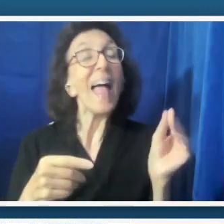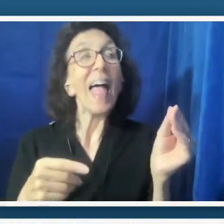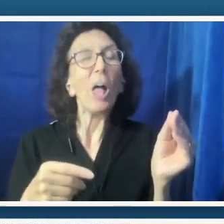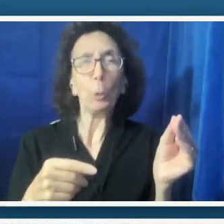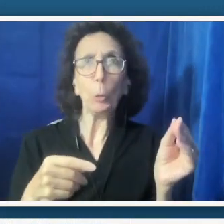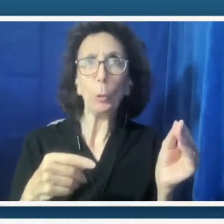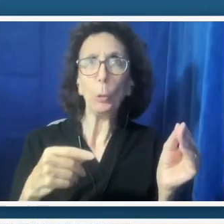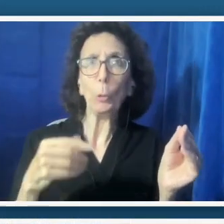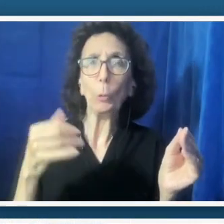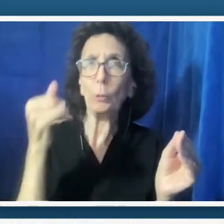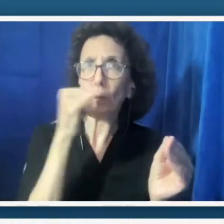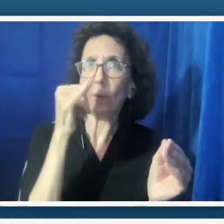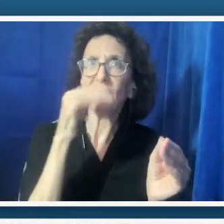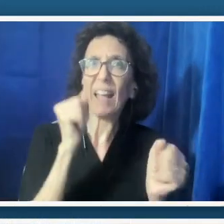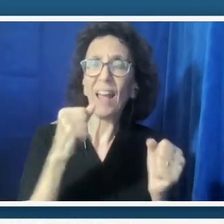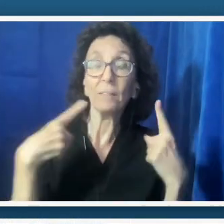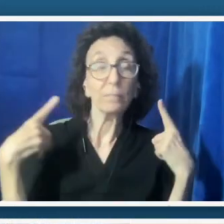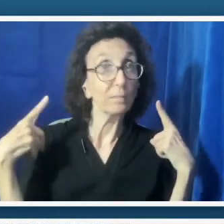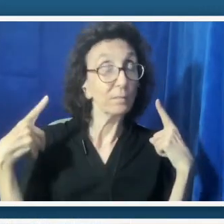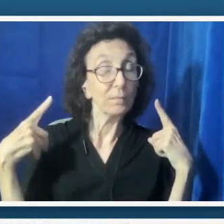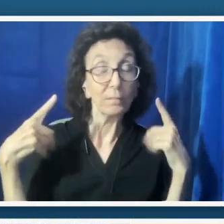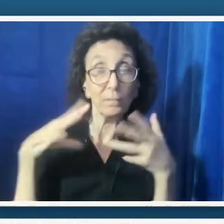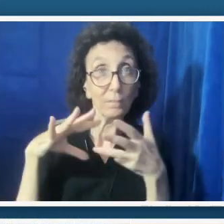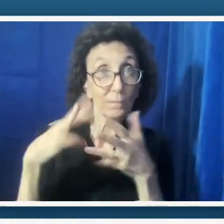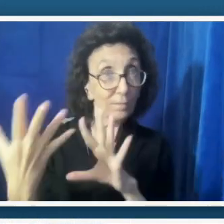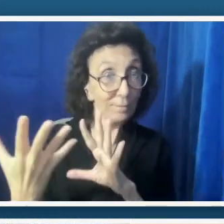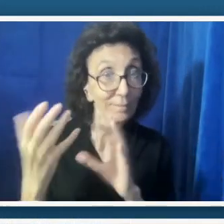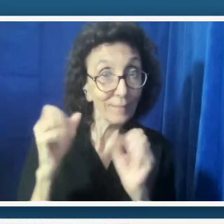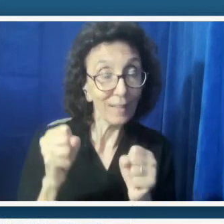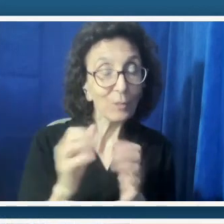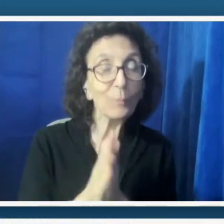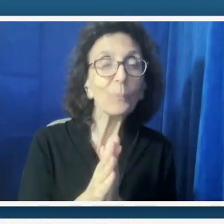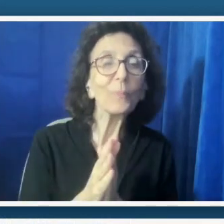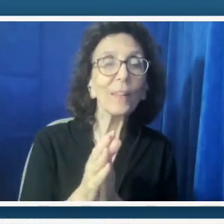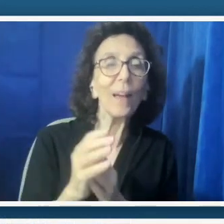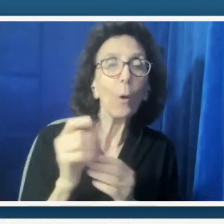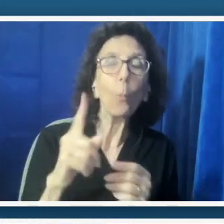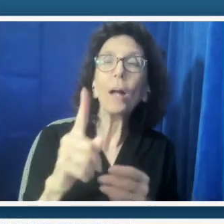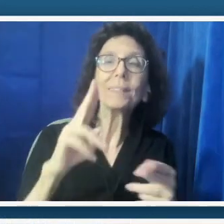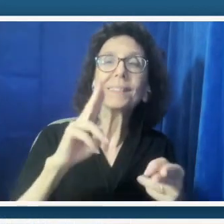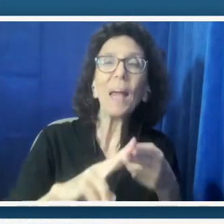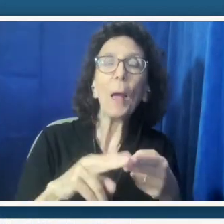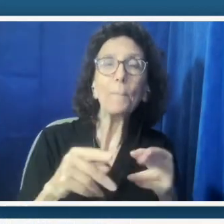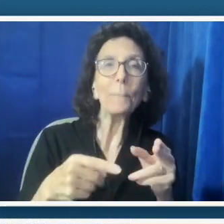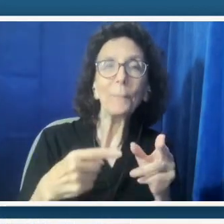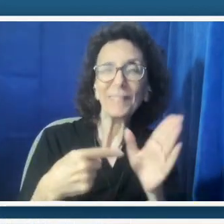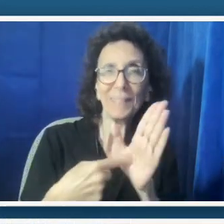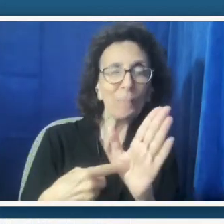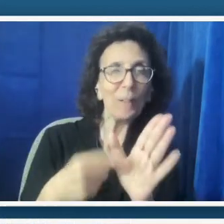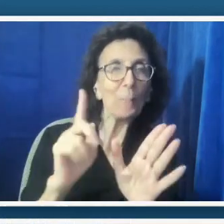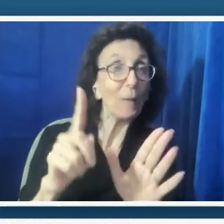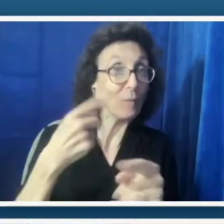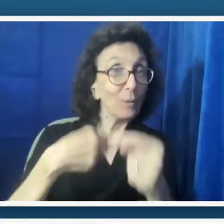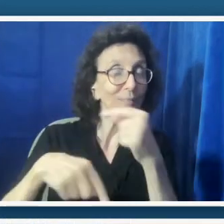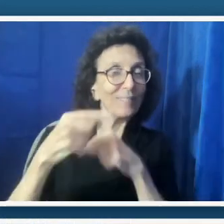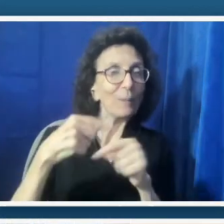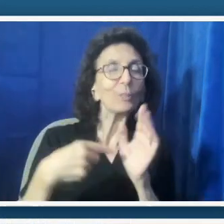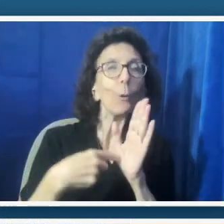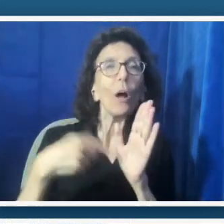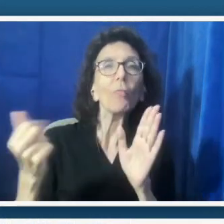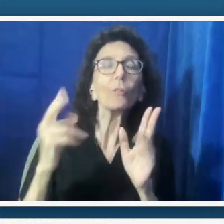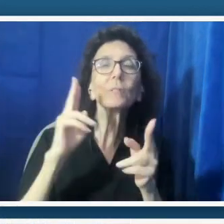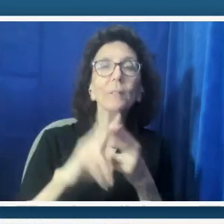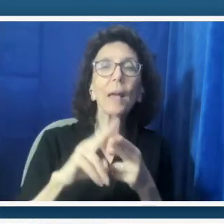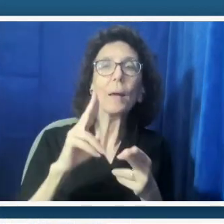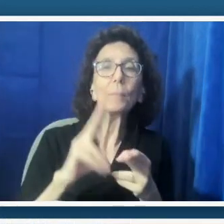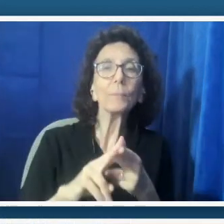quickly. In a minute, we're going to look at a stamp that addresses some of these complexities. But first, I wanted to show you some stamps that have been issued that have